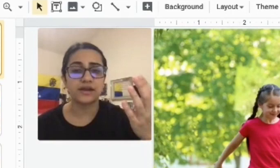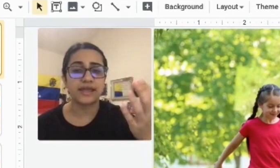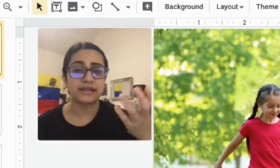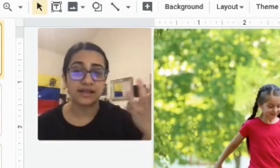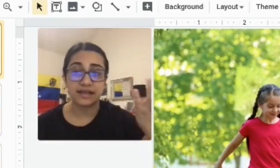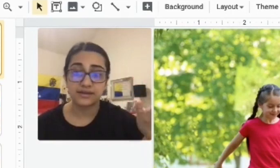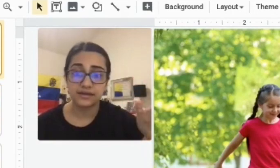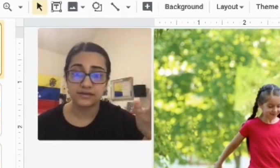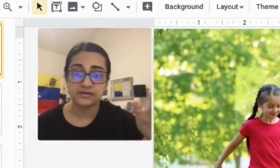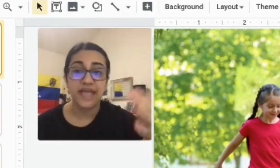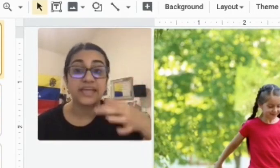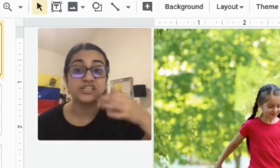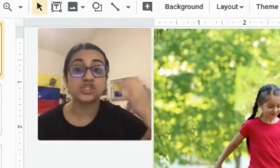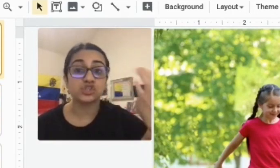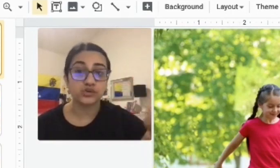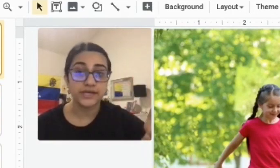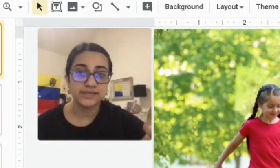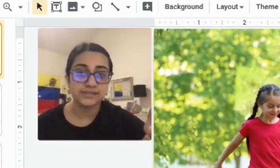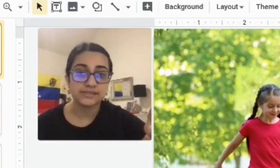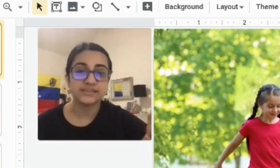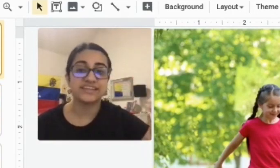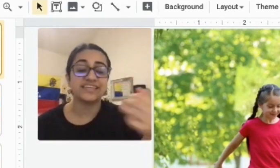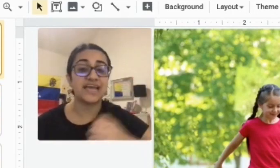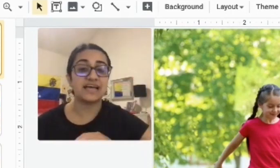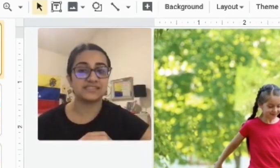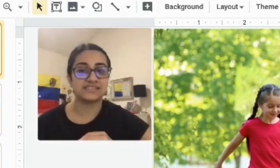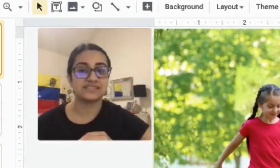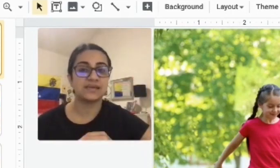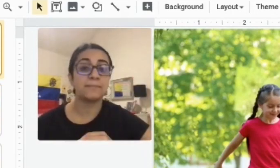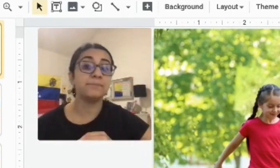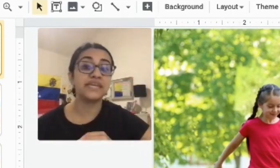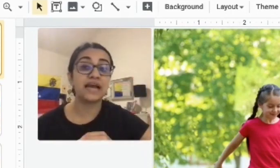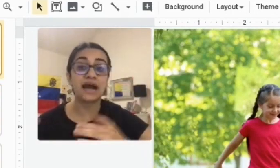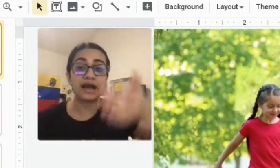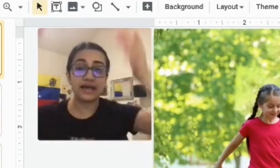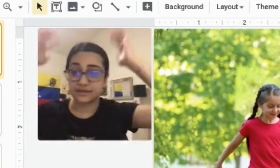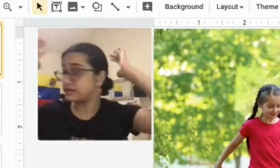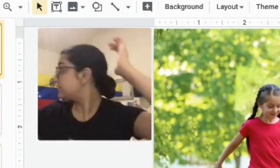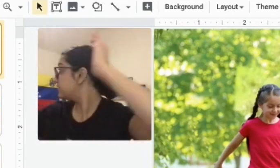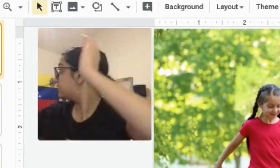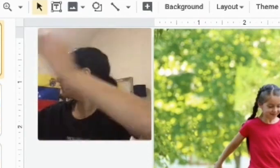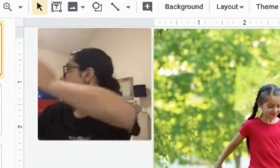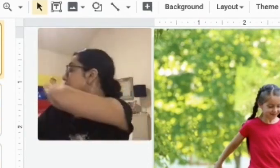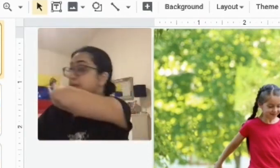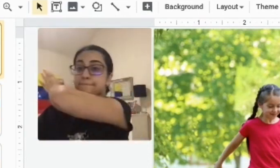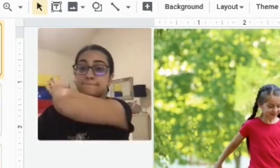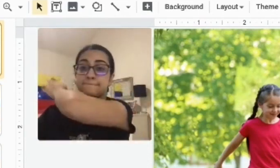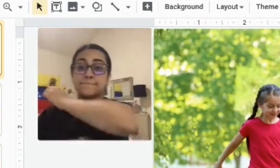Is there a calle, a street? Yes.